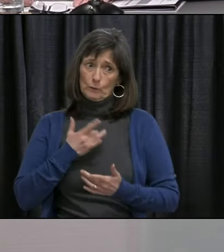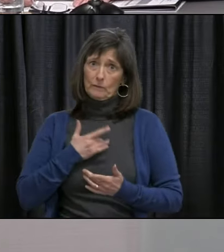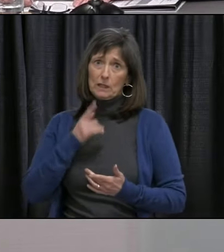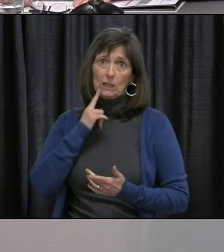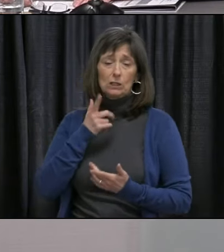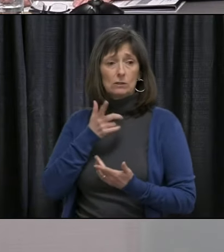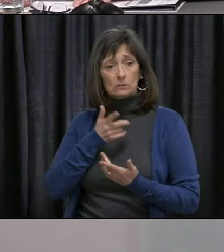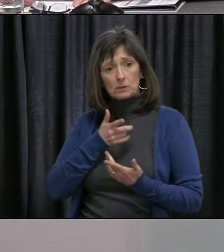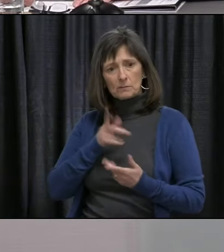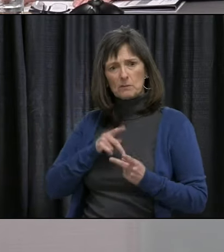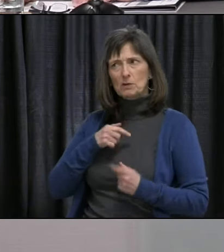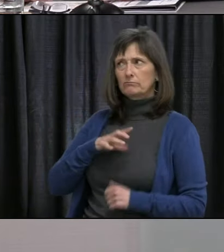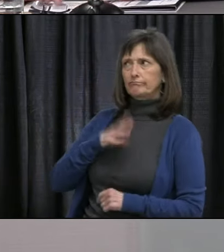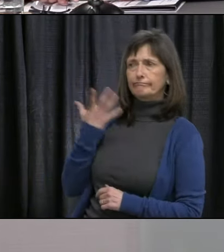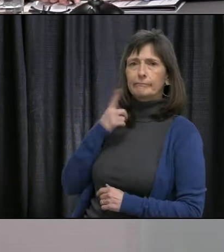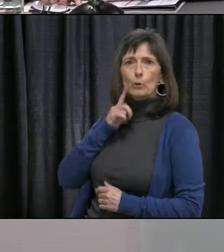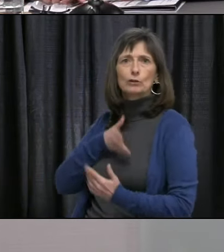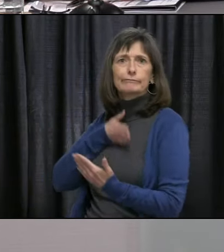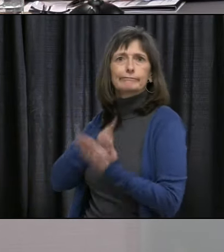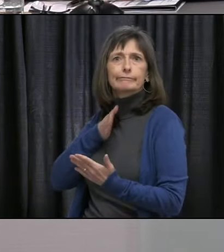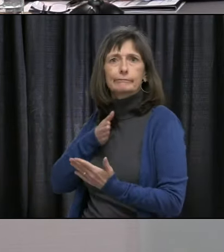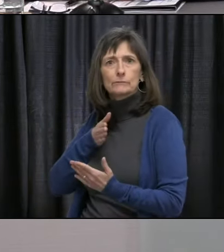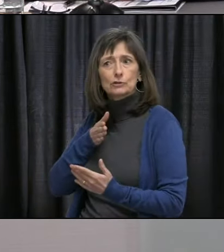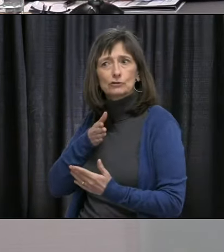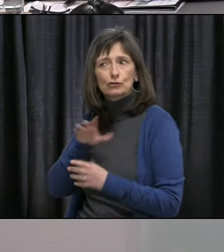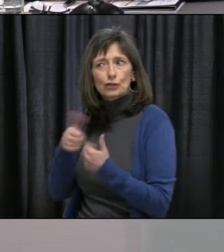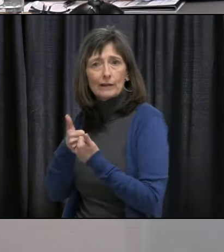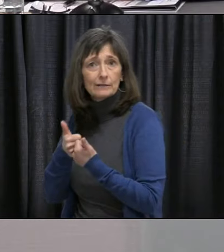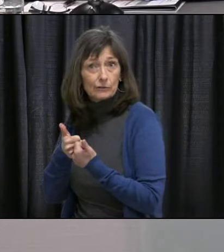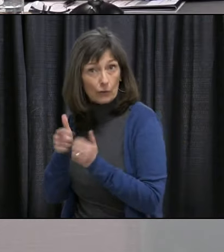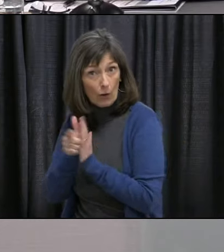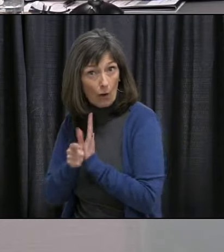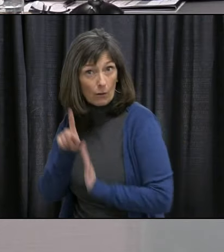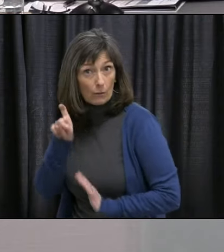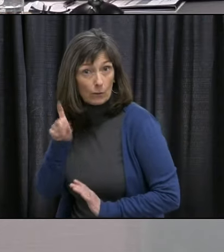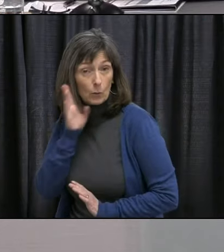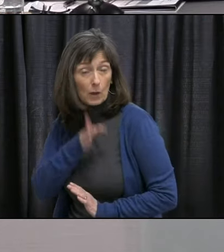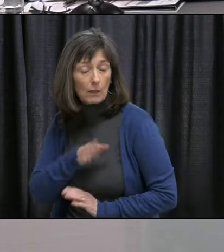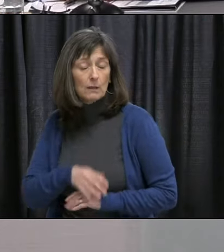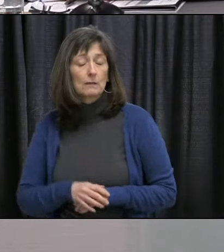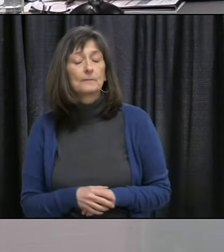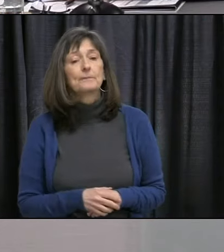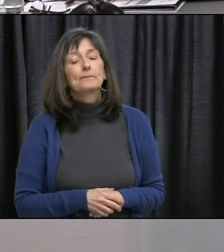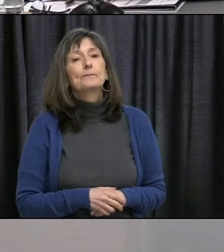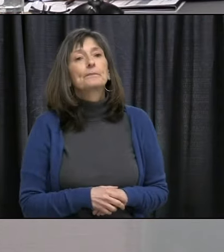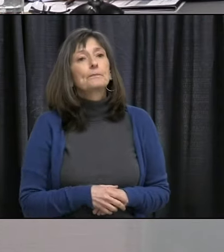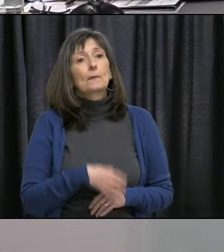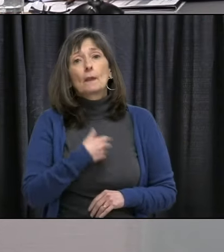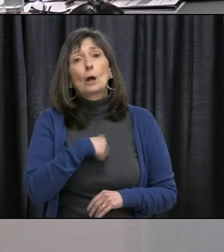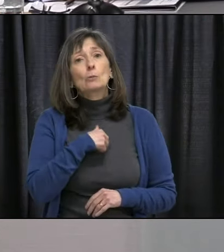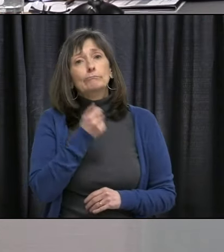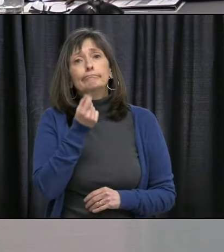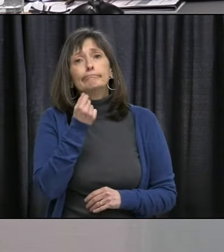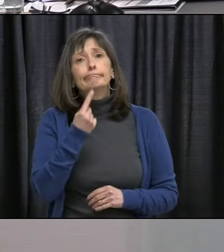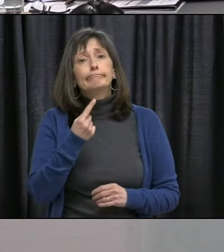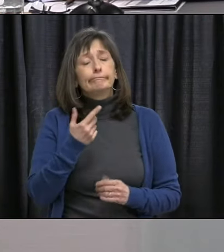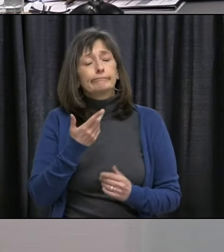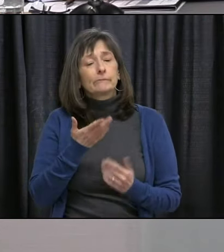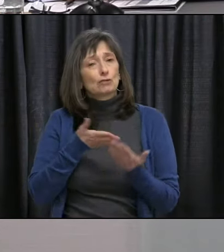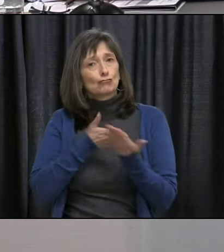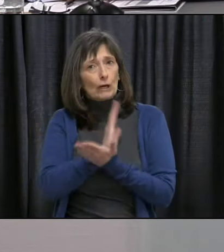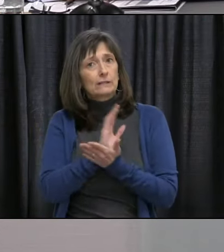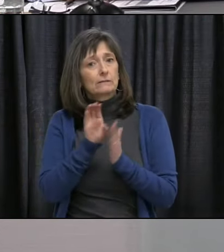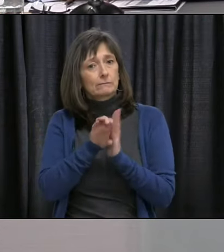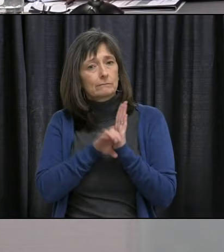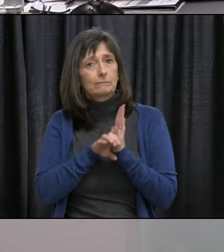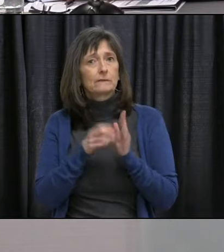come in as a result of these orders? Yeah, thank you, Peter. We recognize the importance of, you know, the Charter on Canadians and indeed Newfoundlanders and Labradorians, but